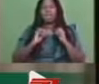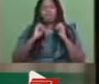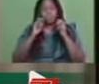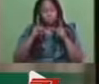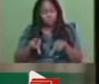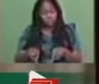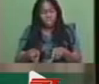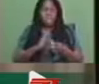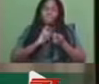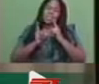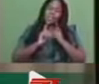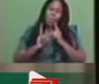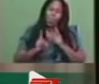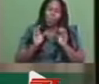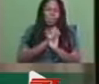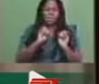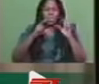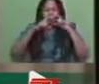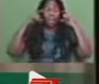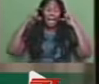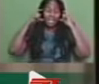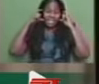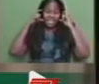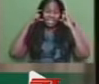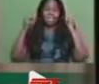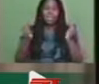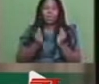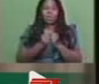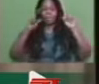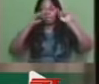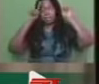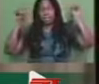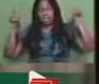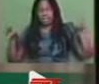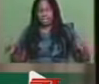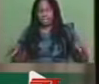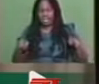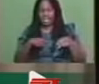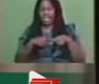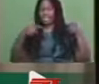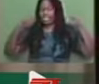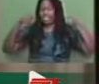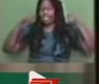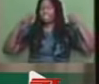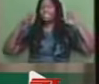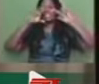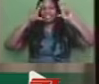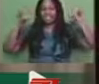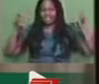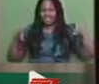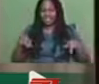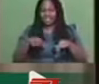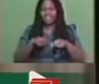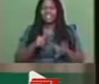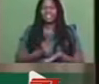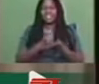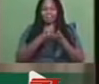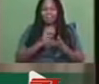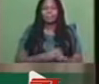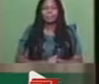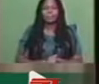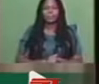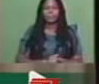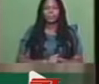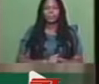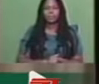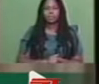the Parliament and, of course, the public. So, new domain of work and family life. In a matter of months, the